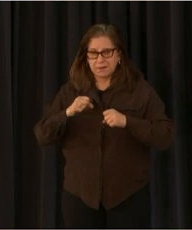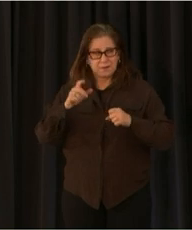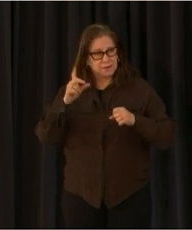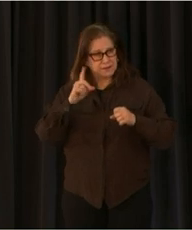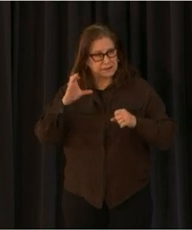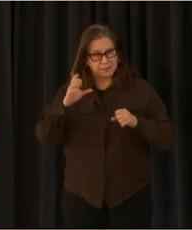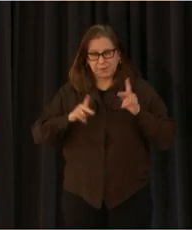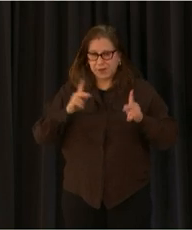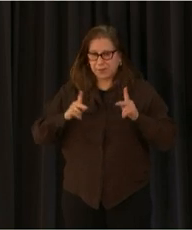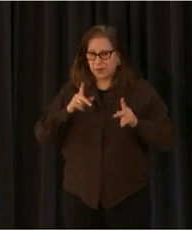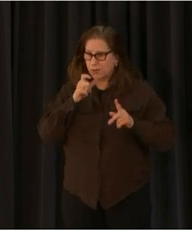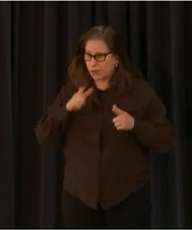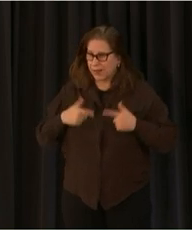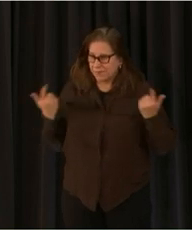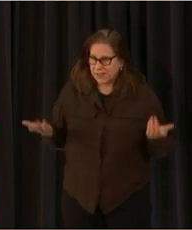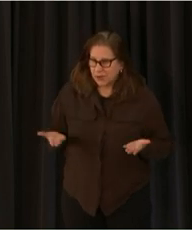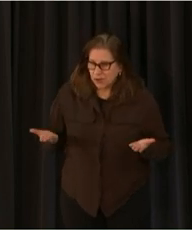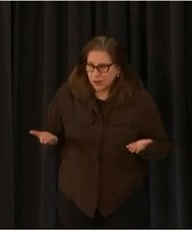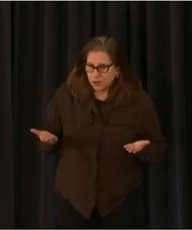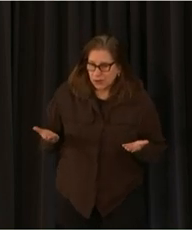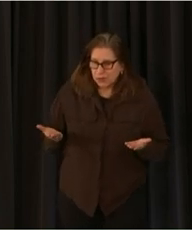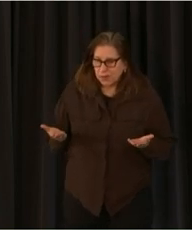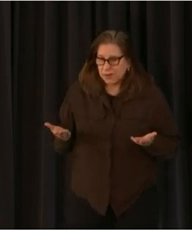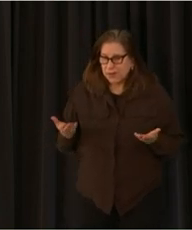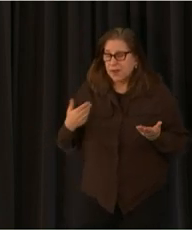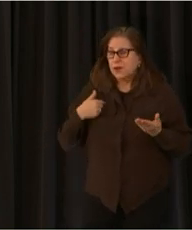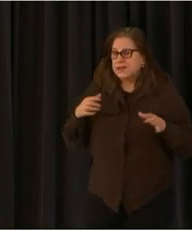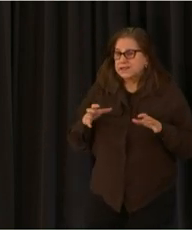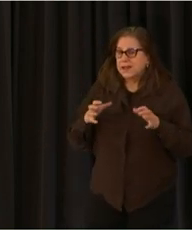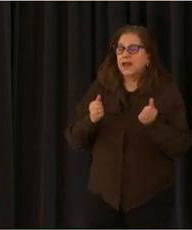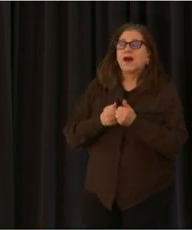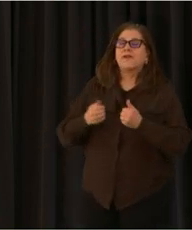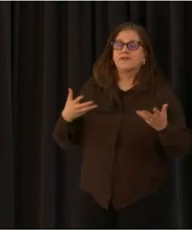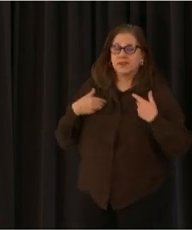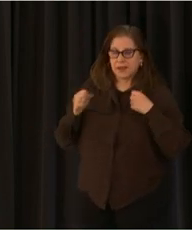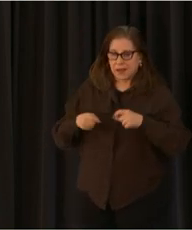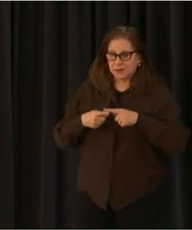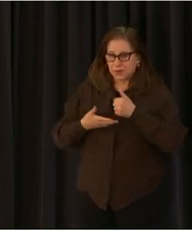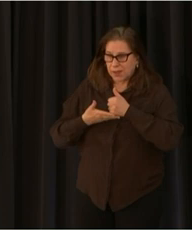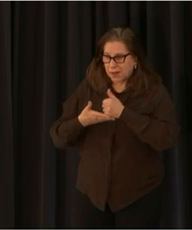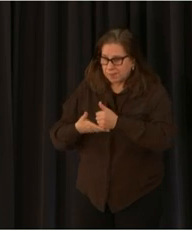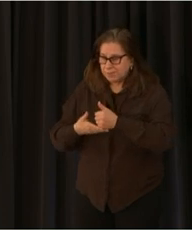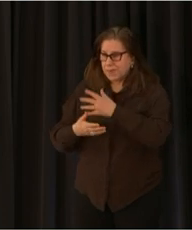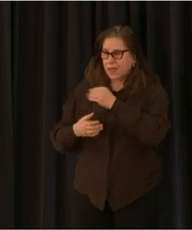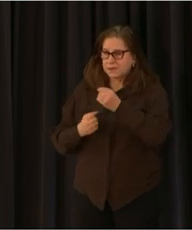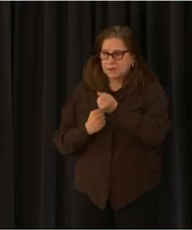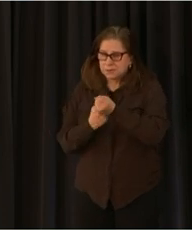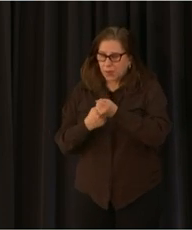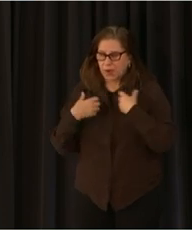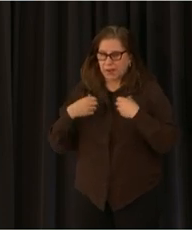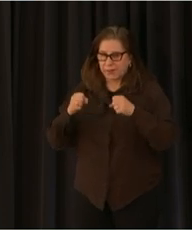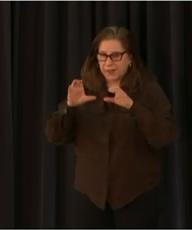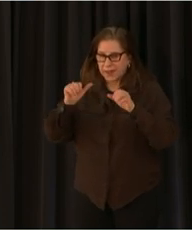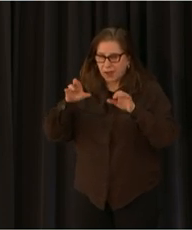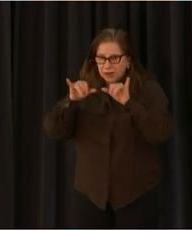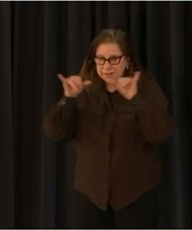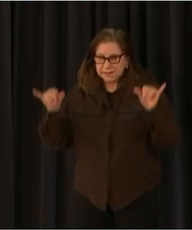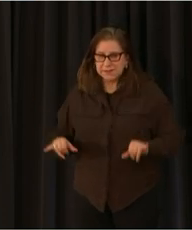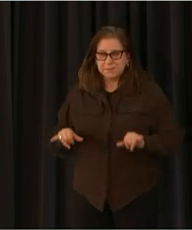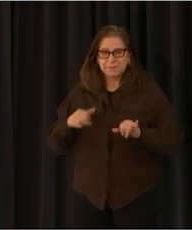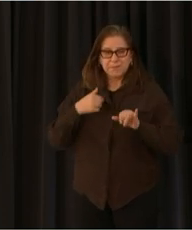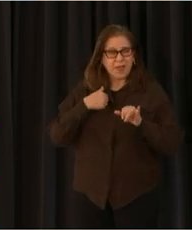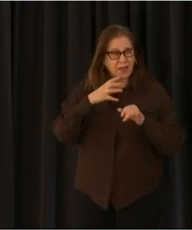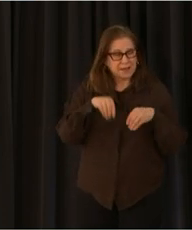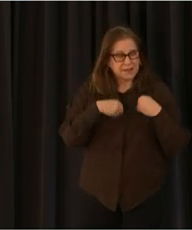who have sacrificed a lot to help us make sure that our healthcare system can